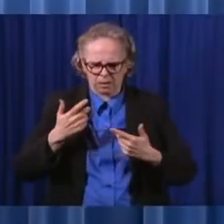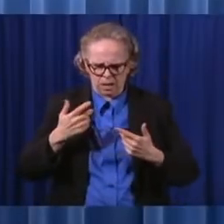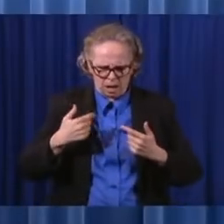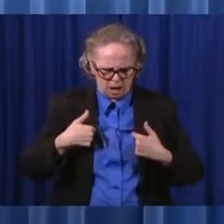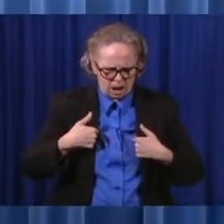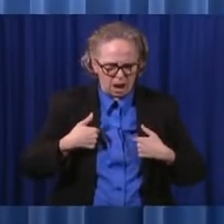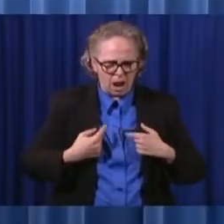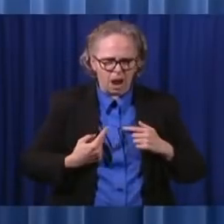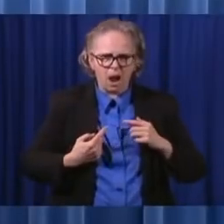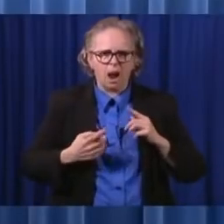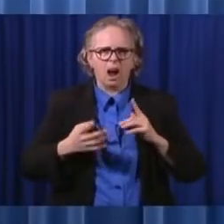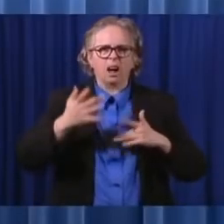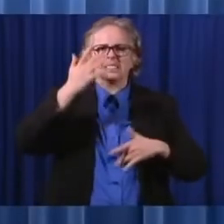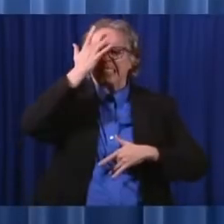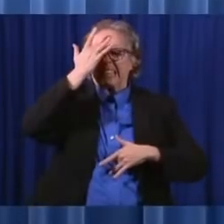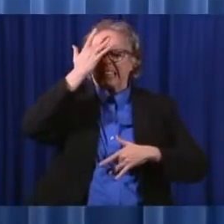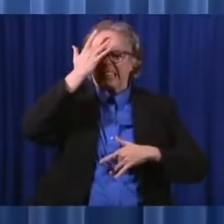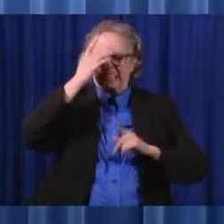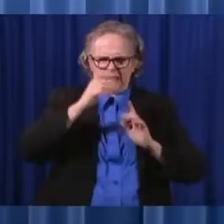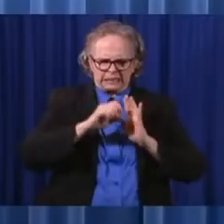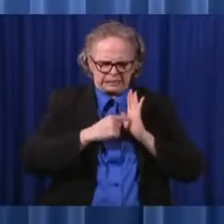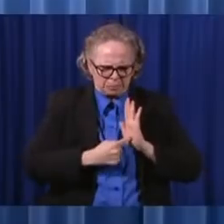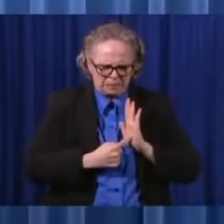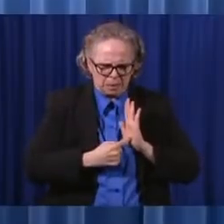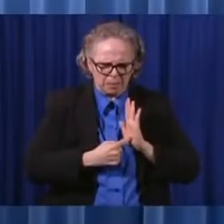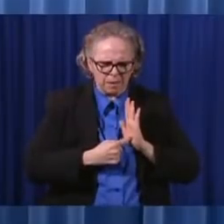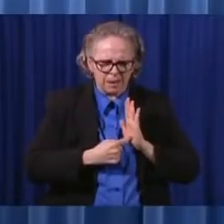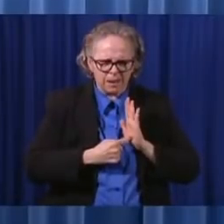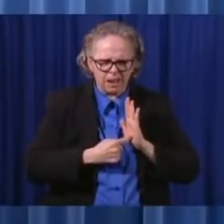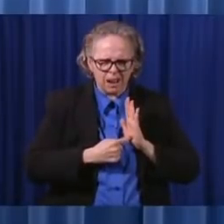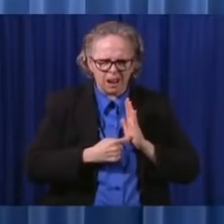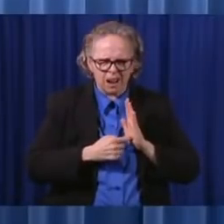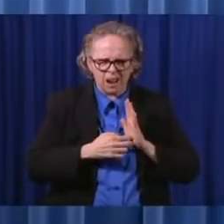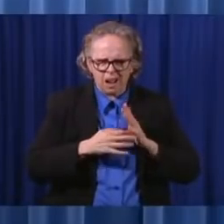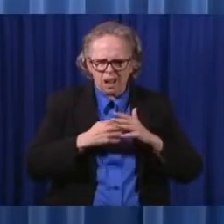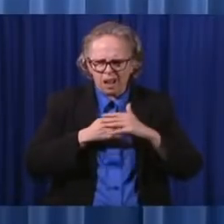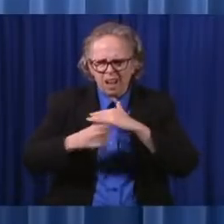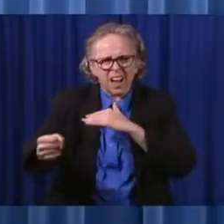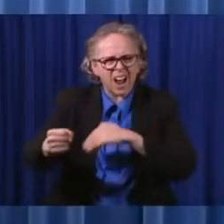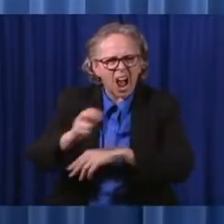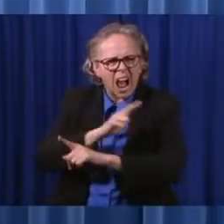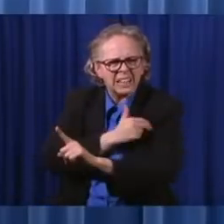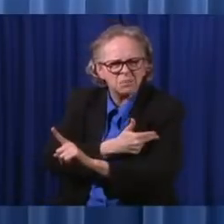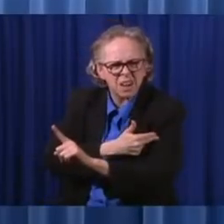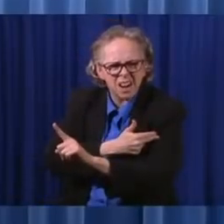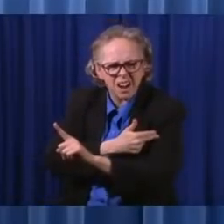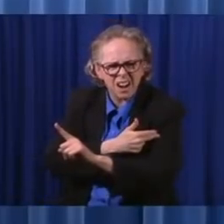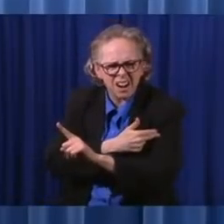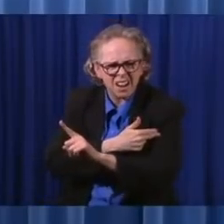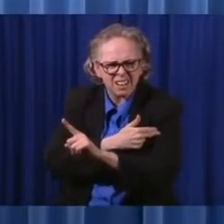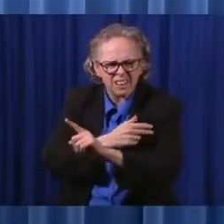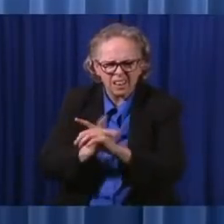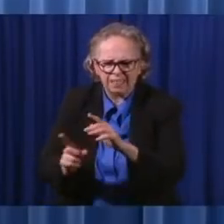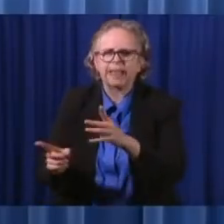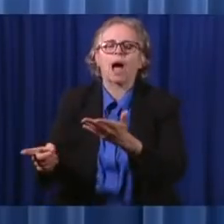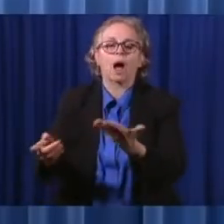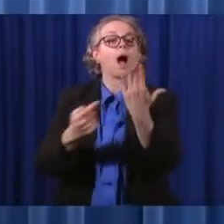hospital, or somehow we start picking them up on our data. So because of